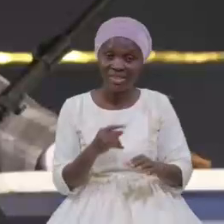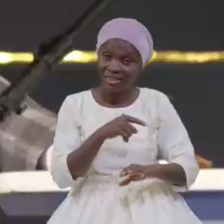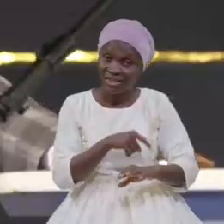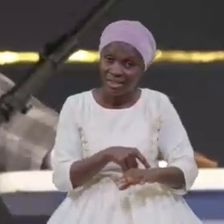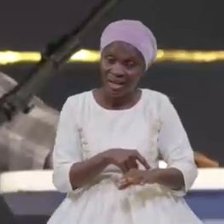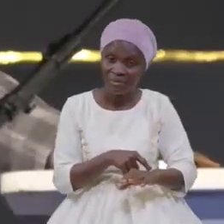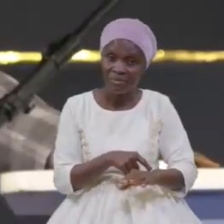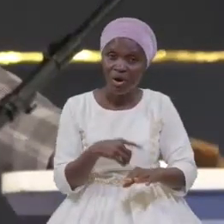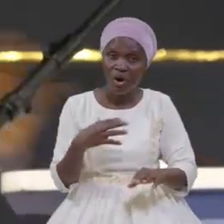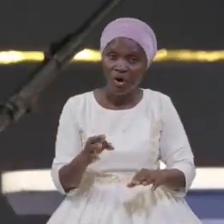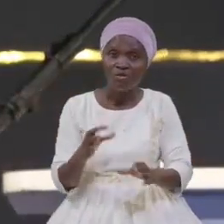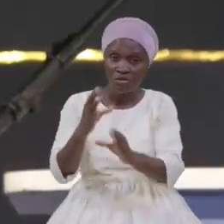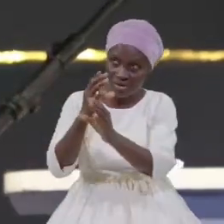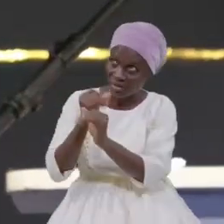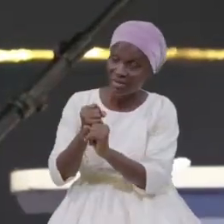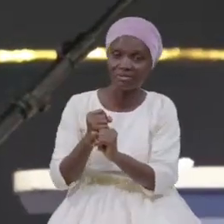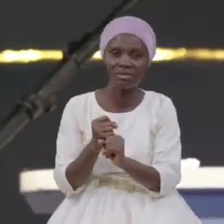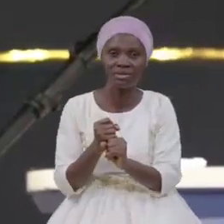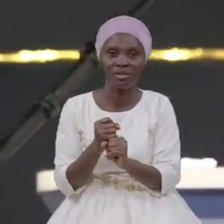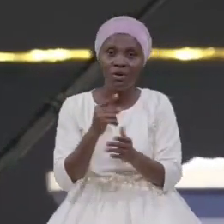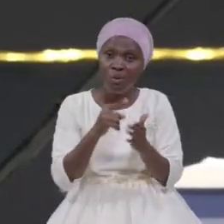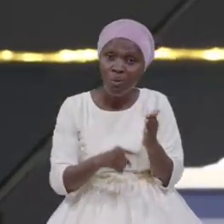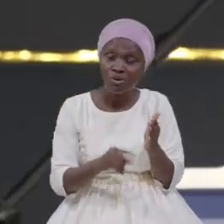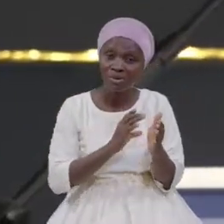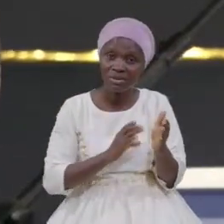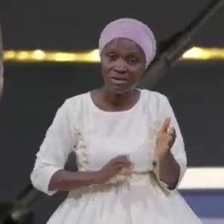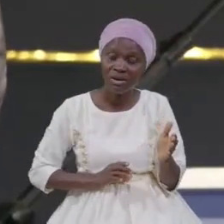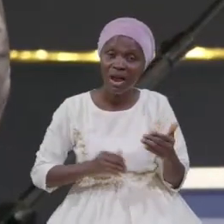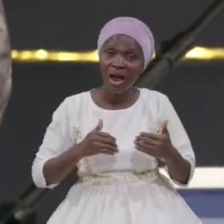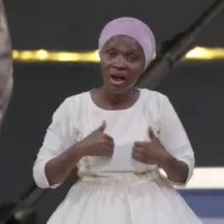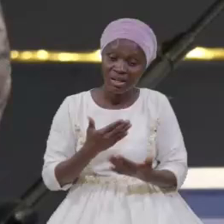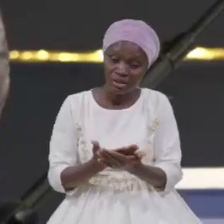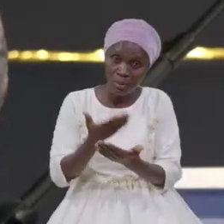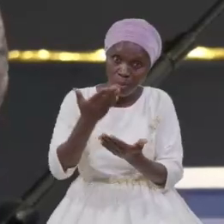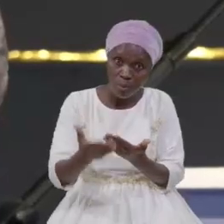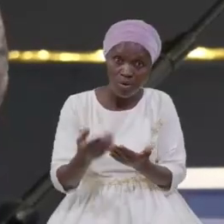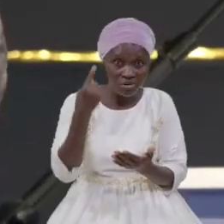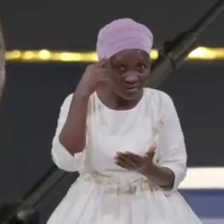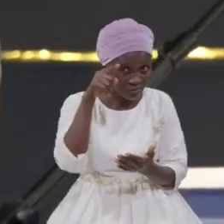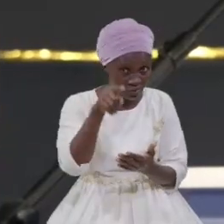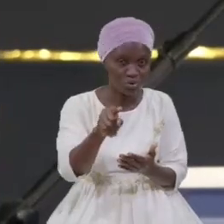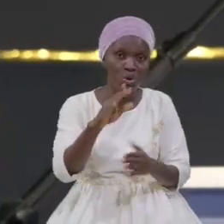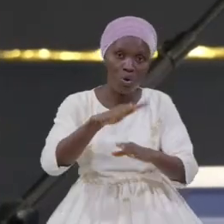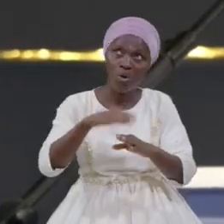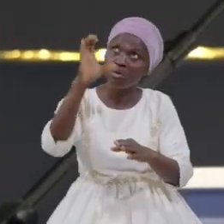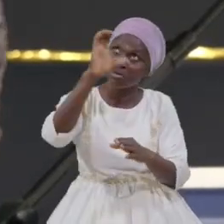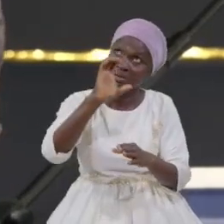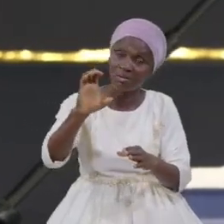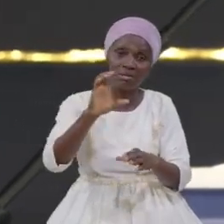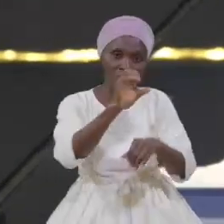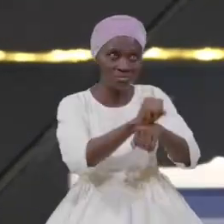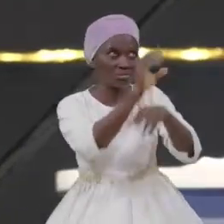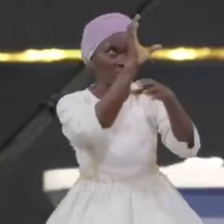receiving what Christ purchased for you on a cross of Calvary.